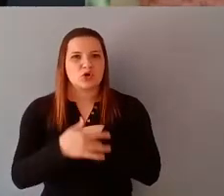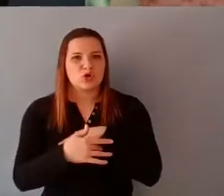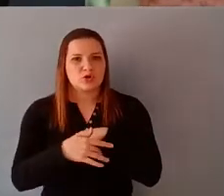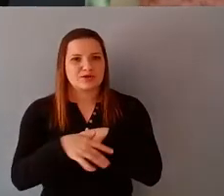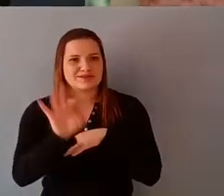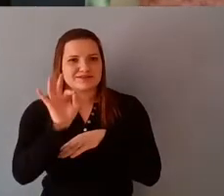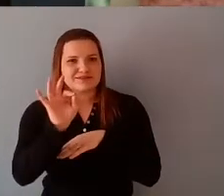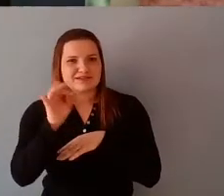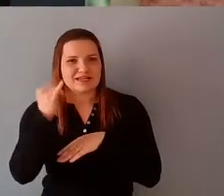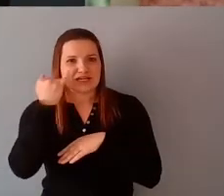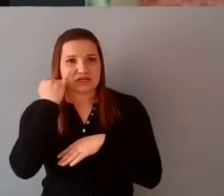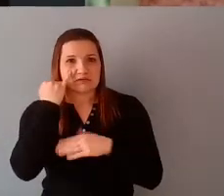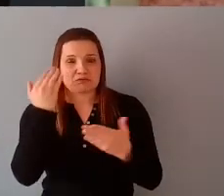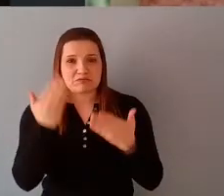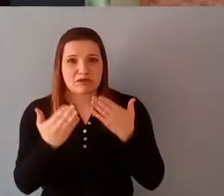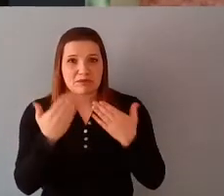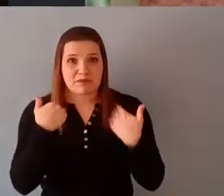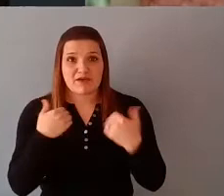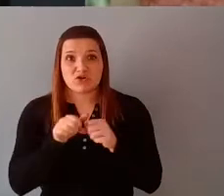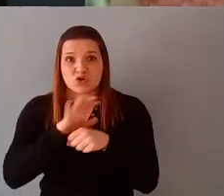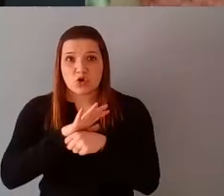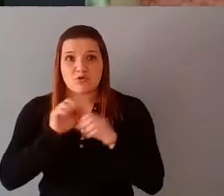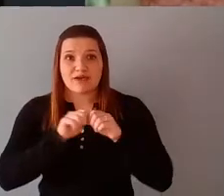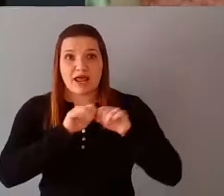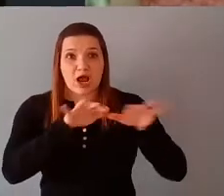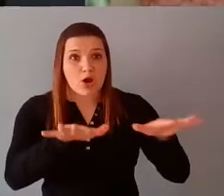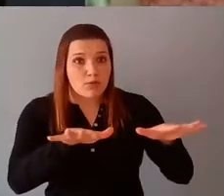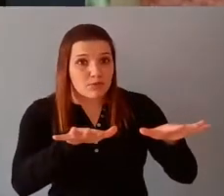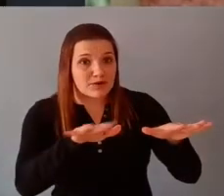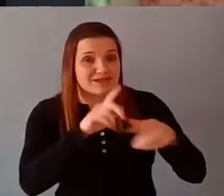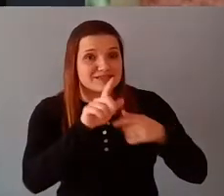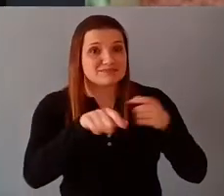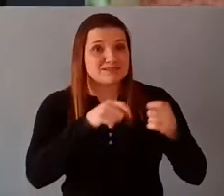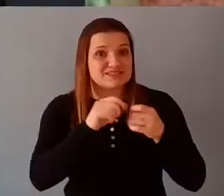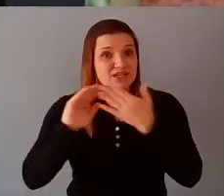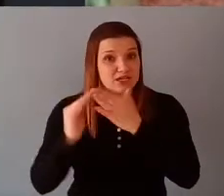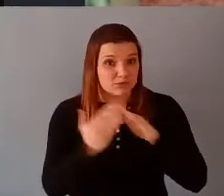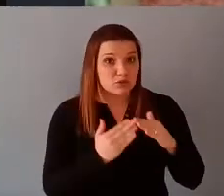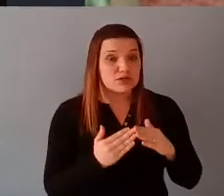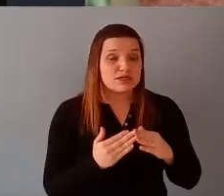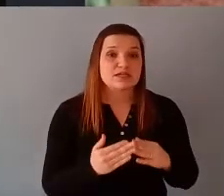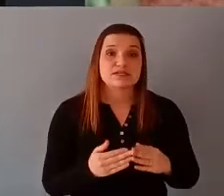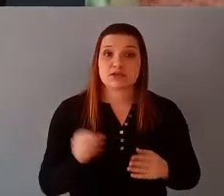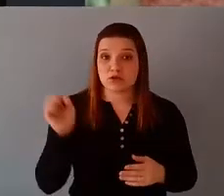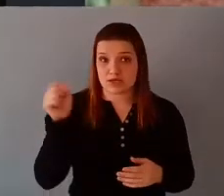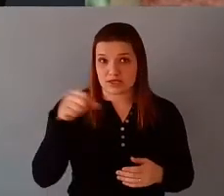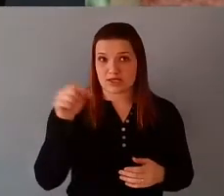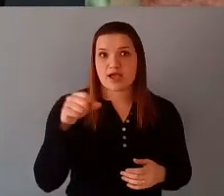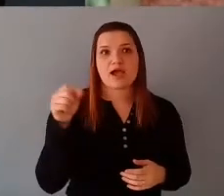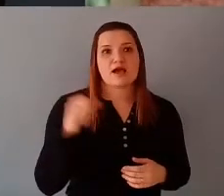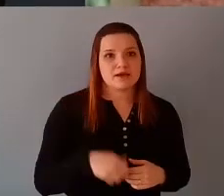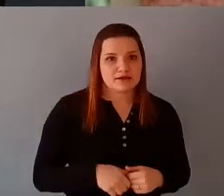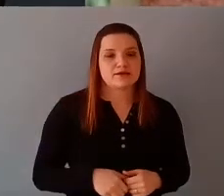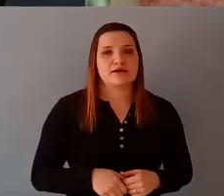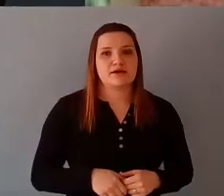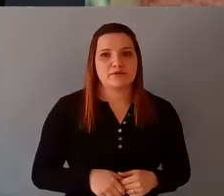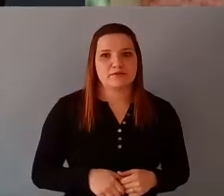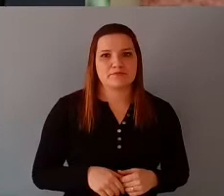of where you might have COVID outbreaks in particular communities. So yeah, it has largely been